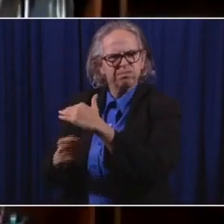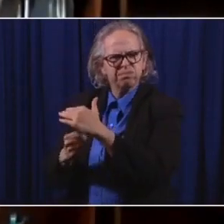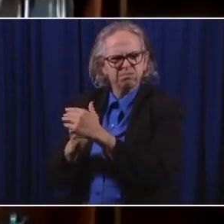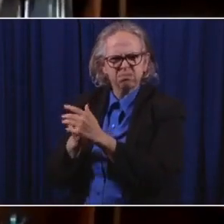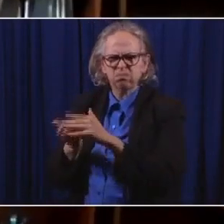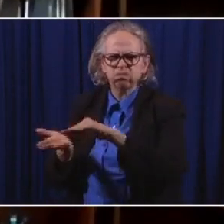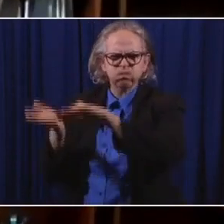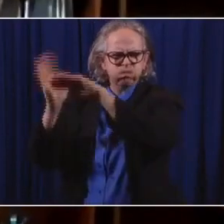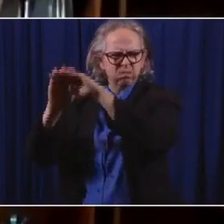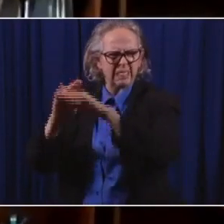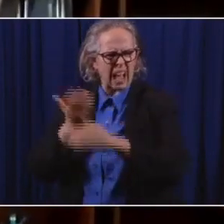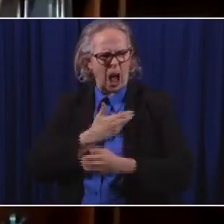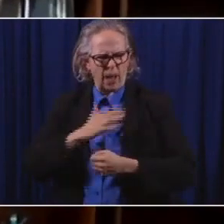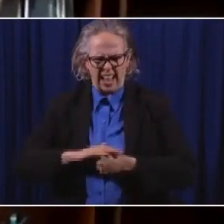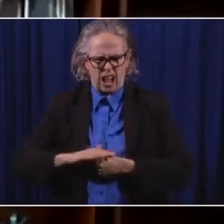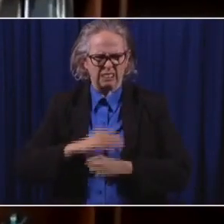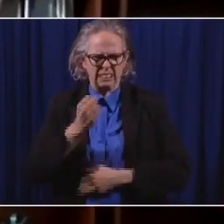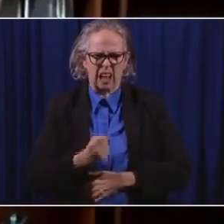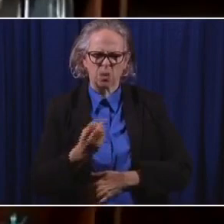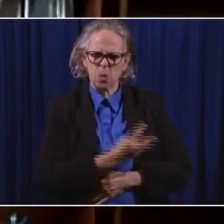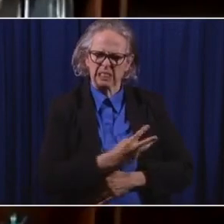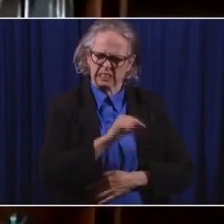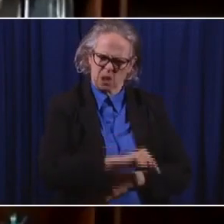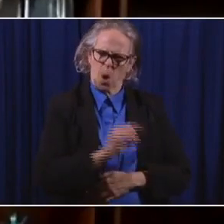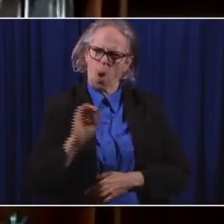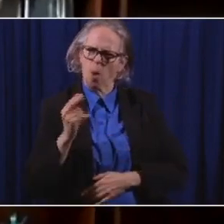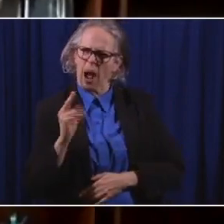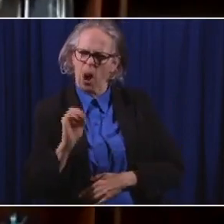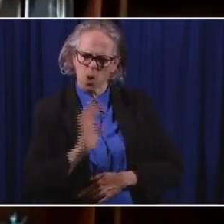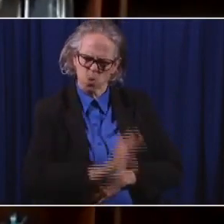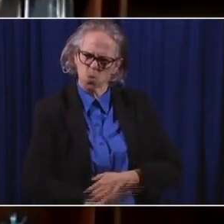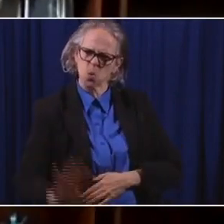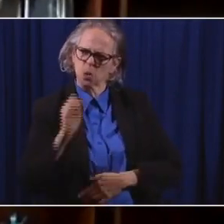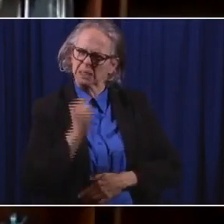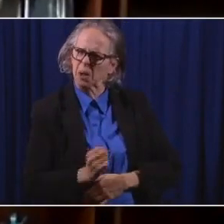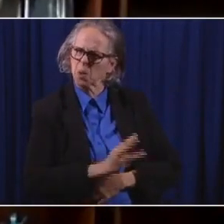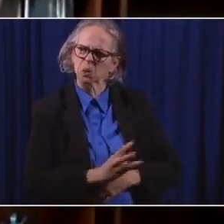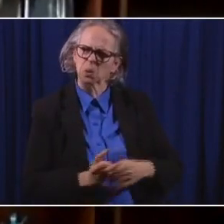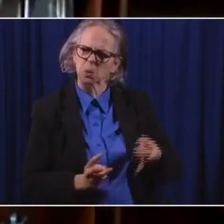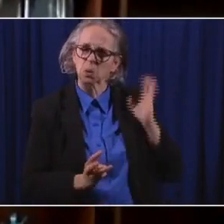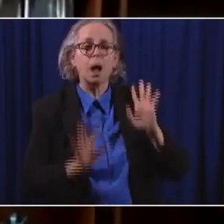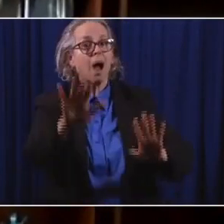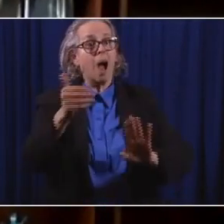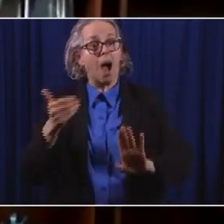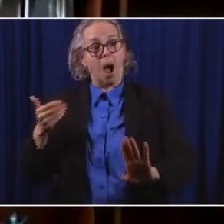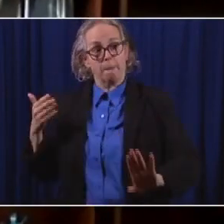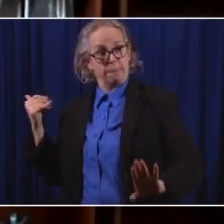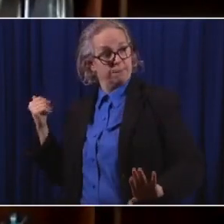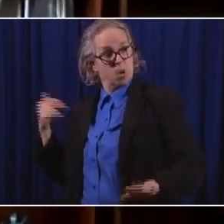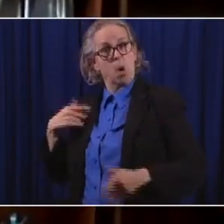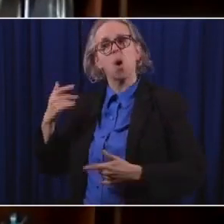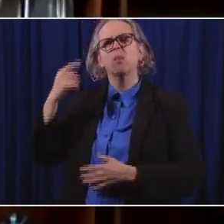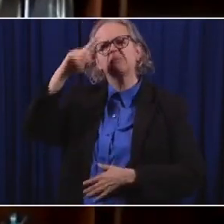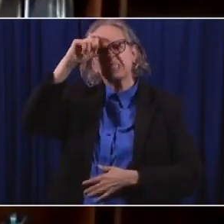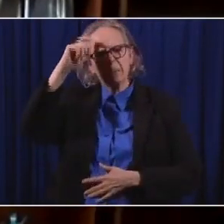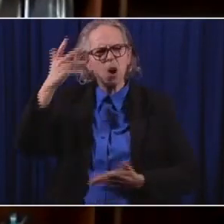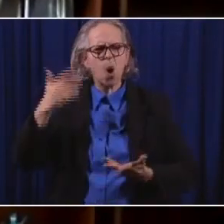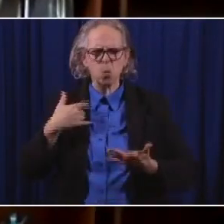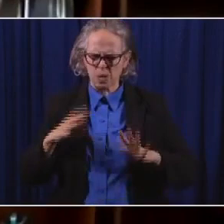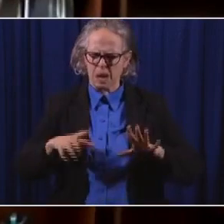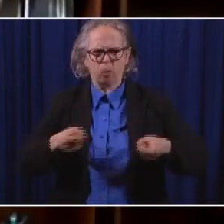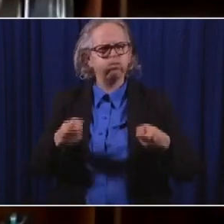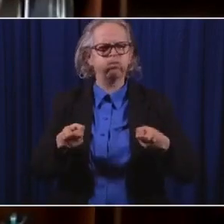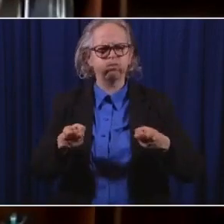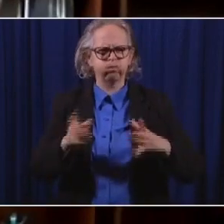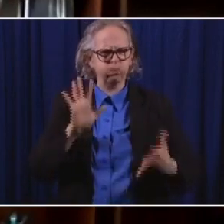We did a great job as Ohioans suppressing the spread of this virus through the summer and into the early part of the fall.